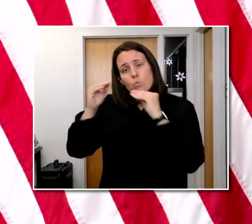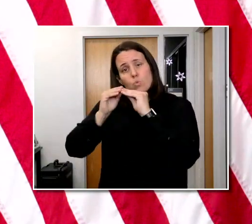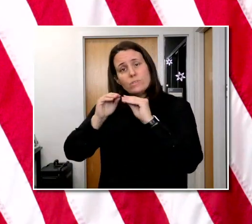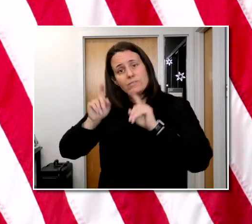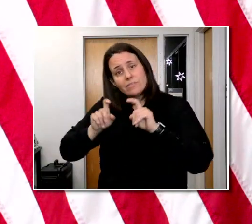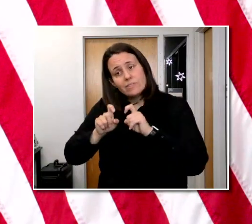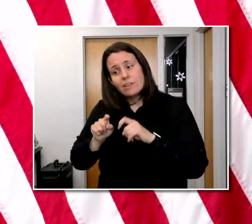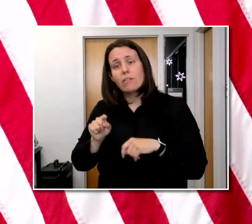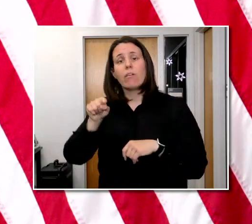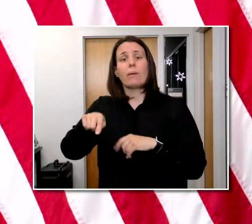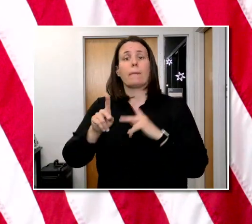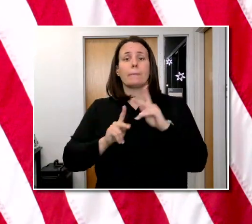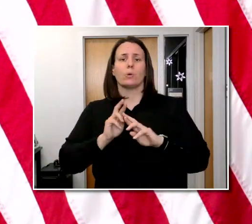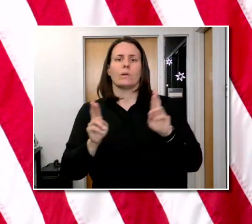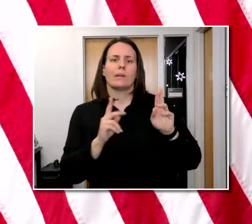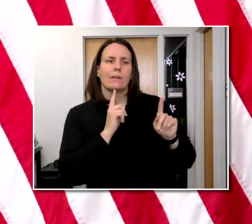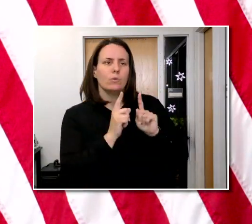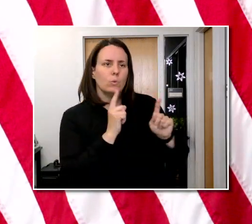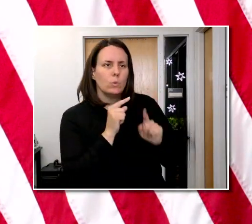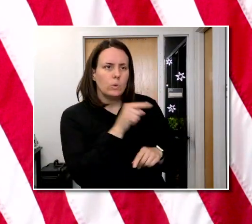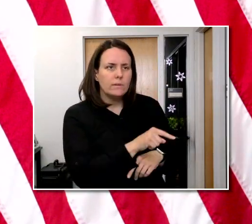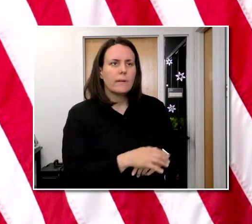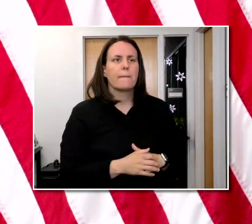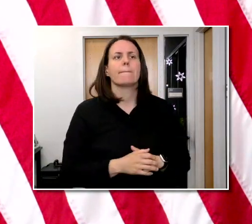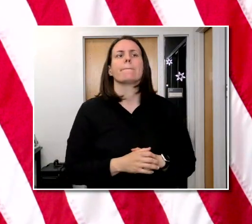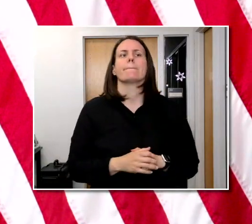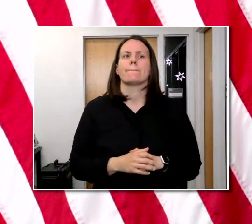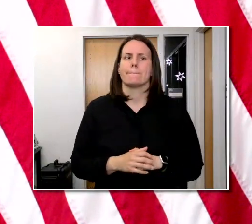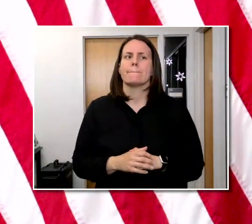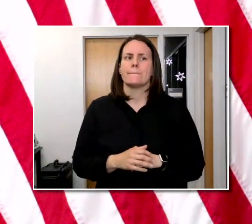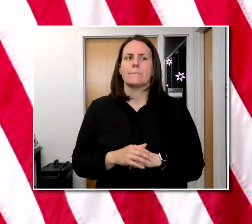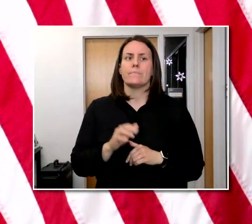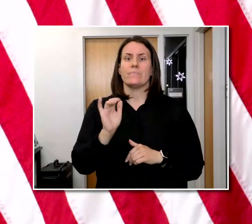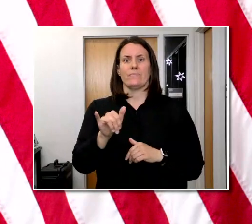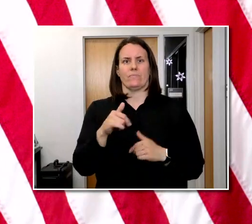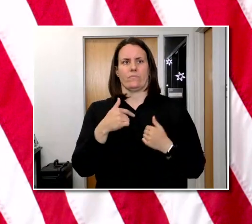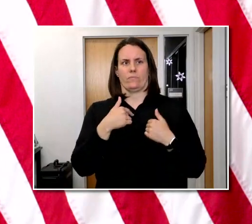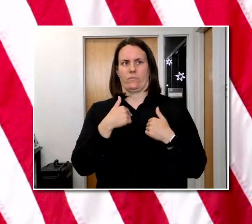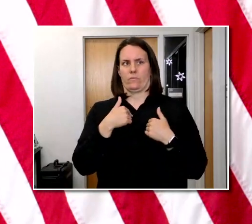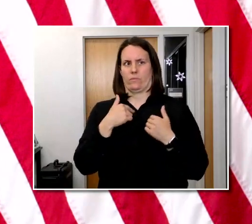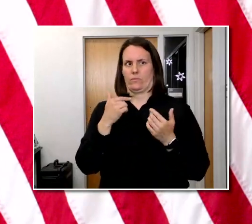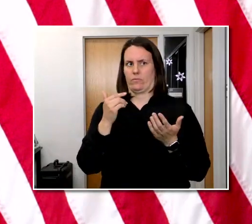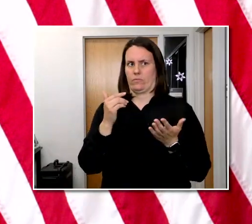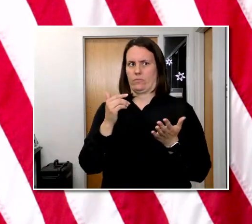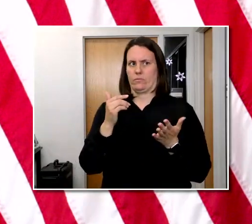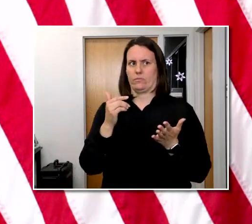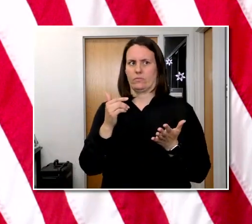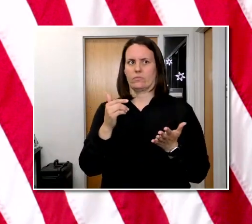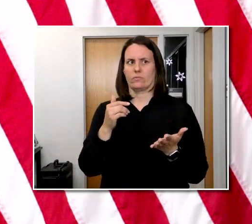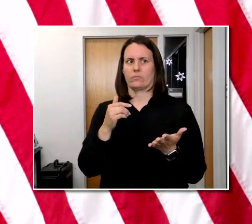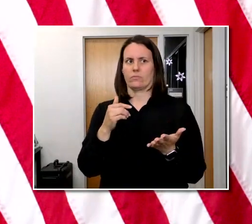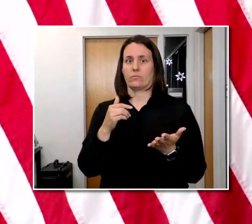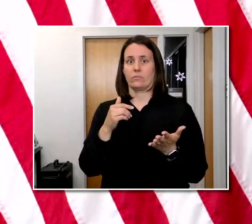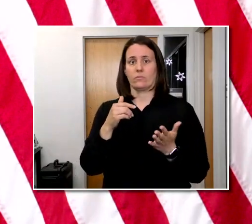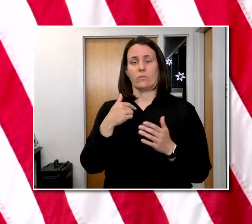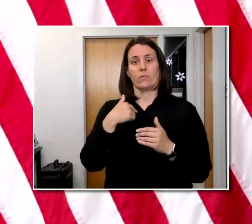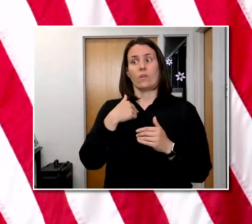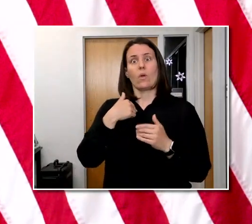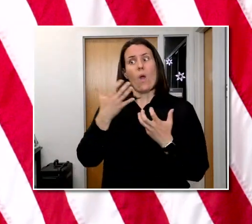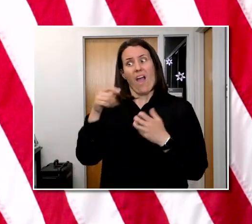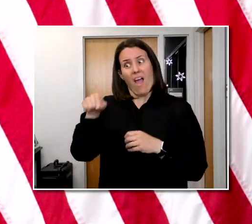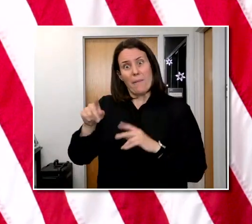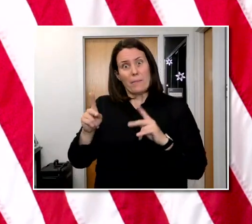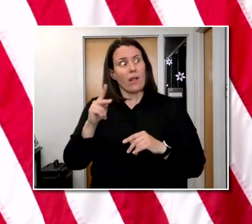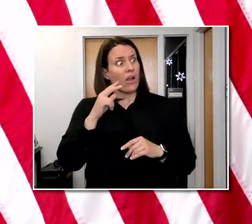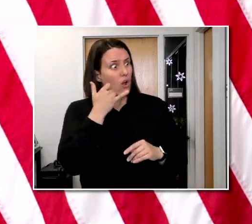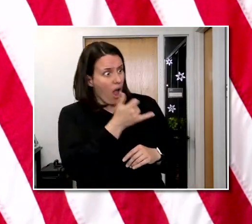this virus are identified and appropriately isolated. So we're still on a path to protect the people